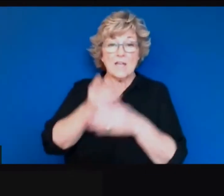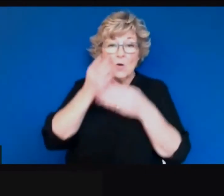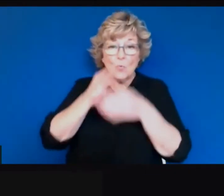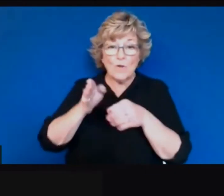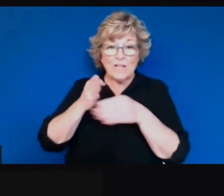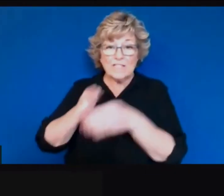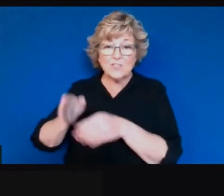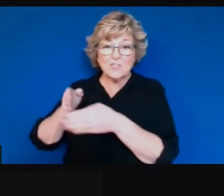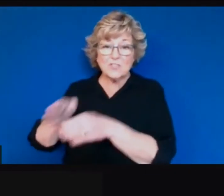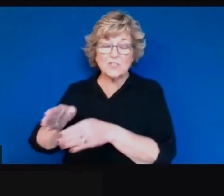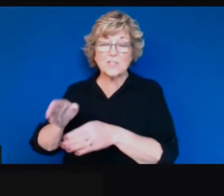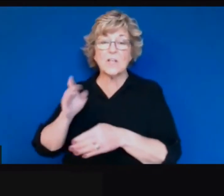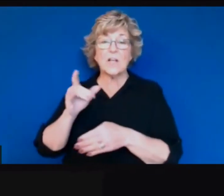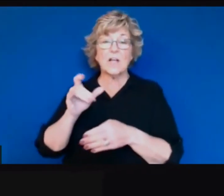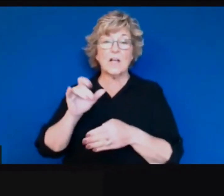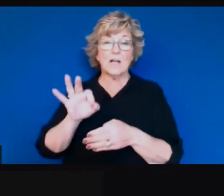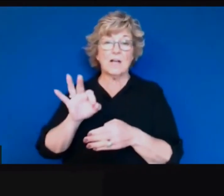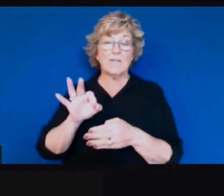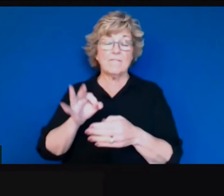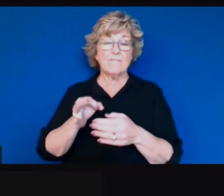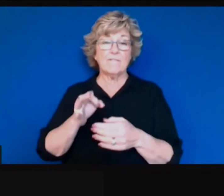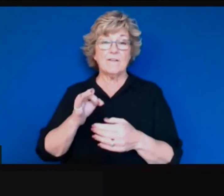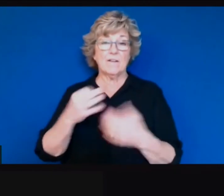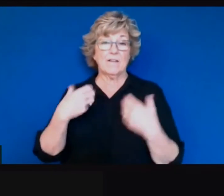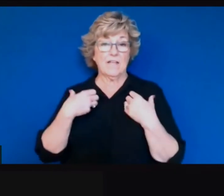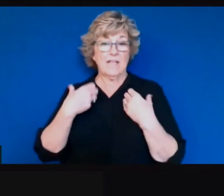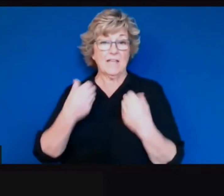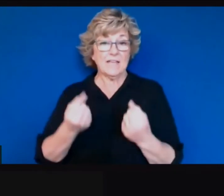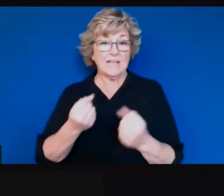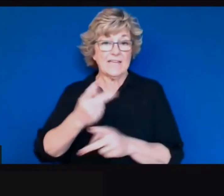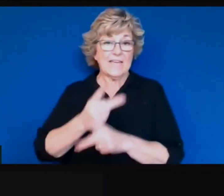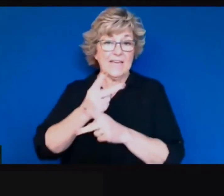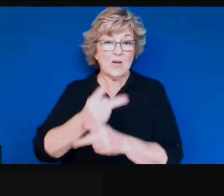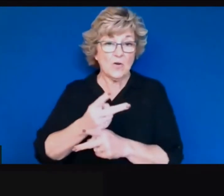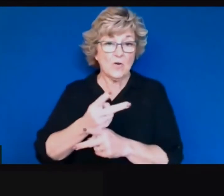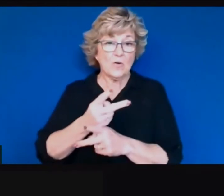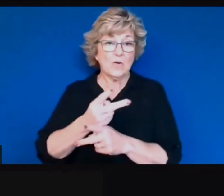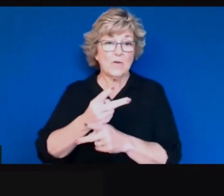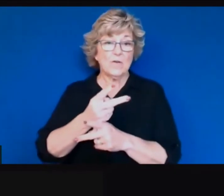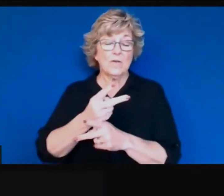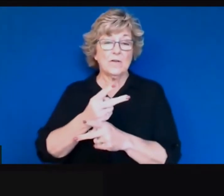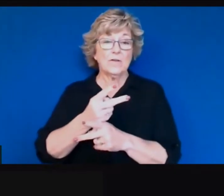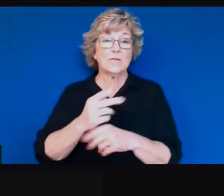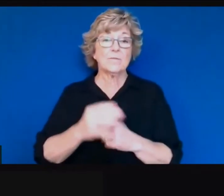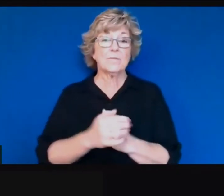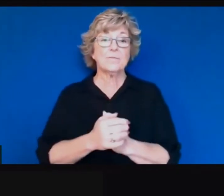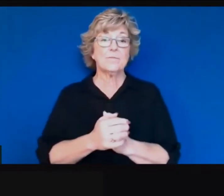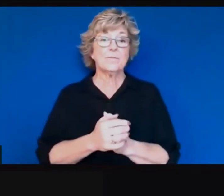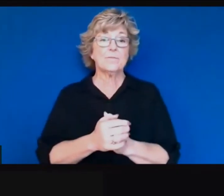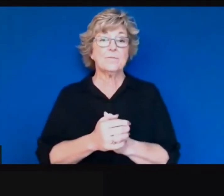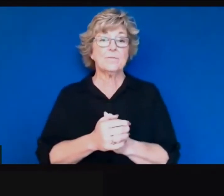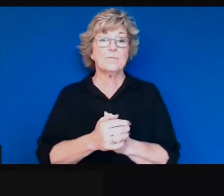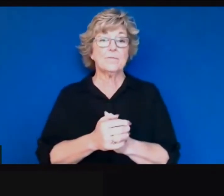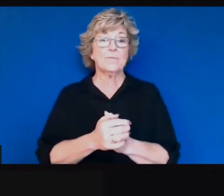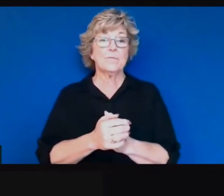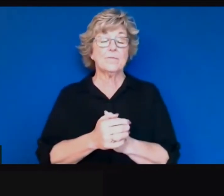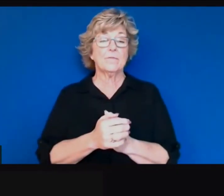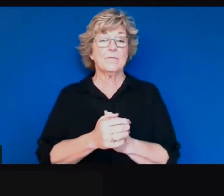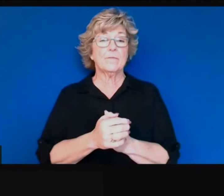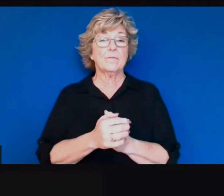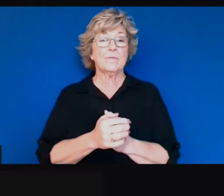the beginning of this pandemic, worked with stakeholders, not just in the healthcare delivery system, but throughout,